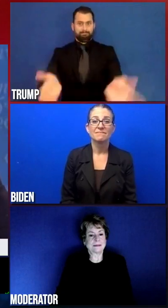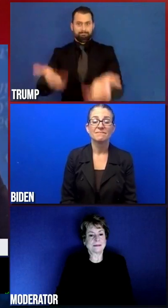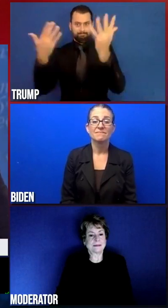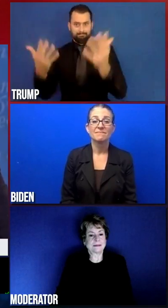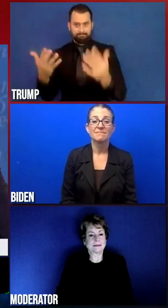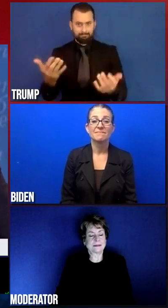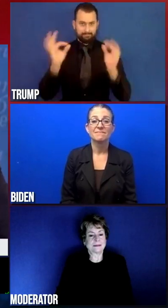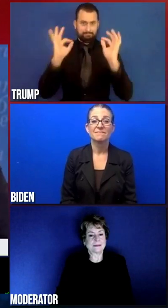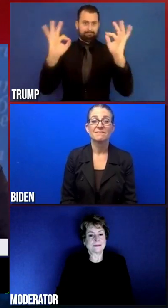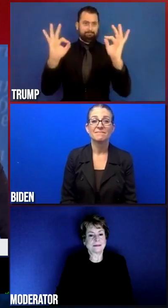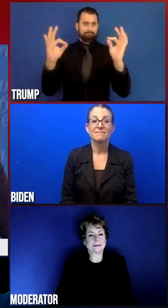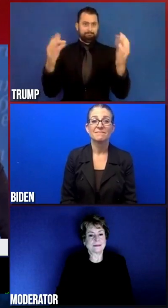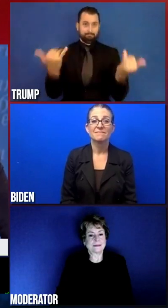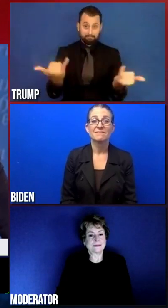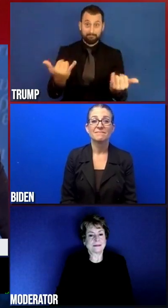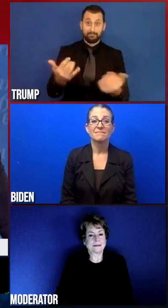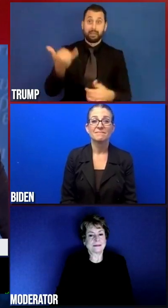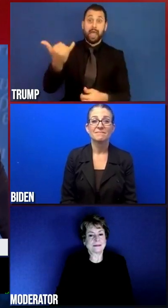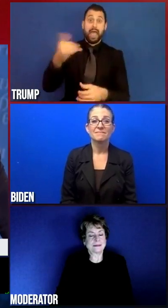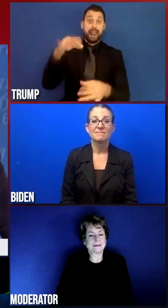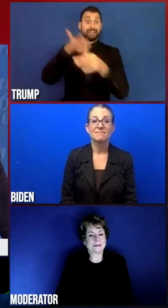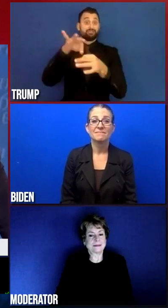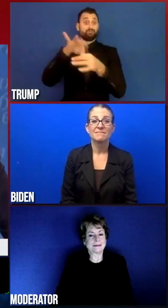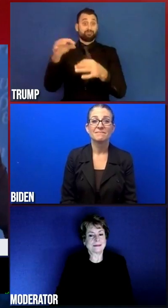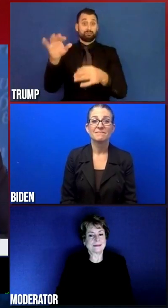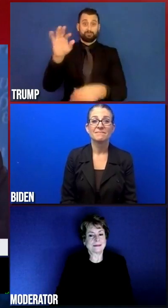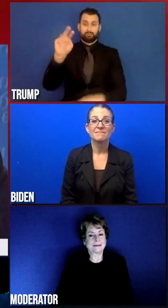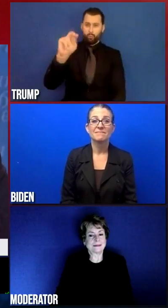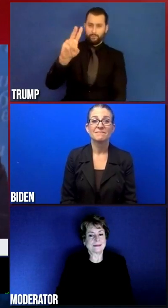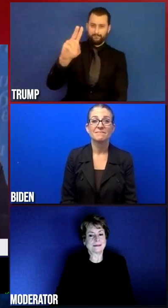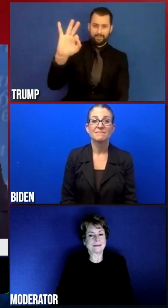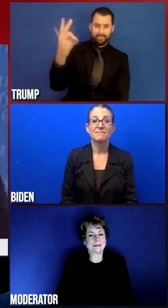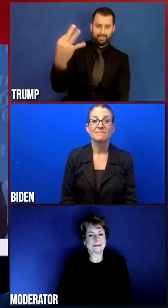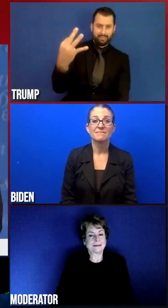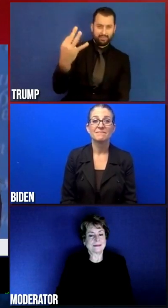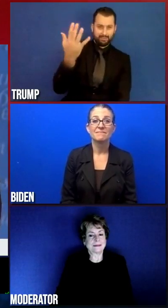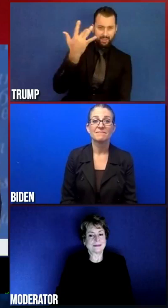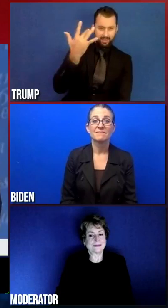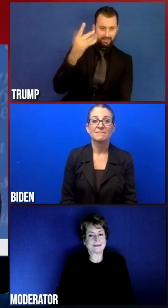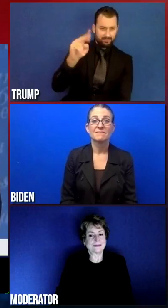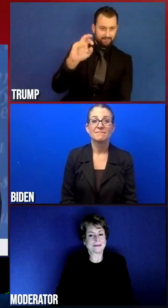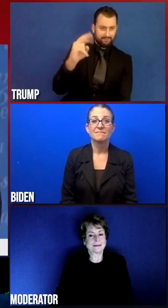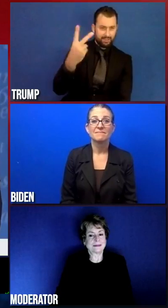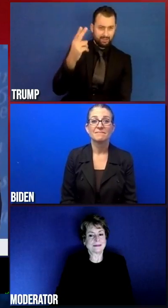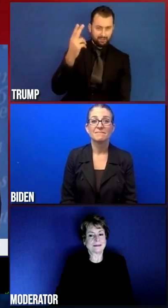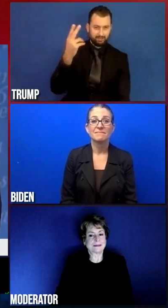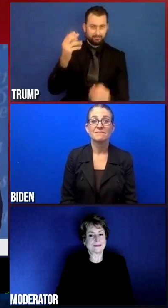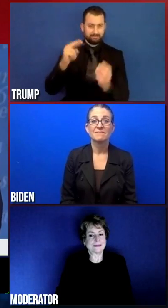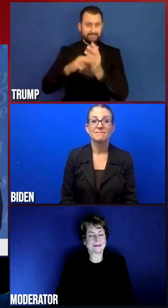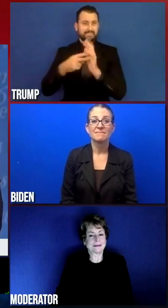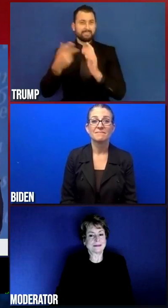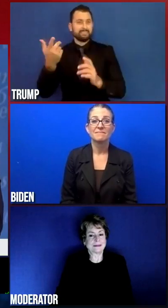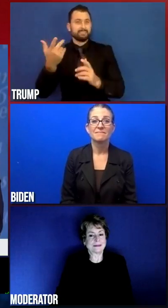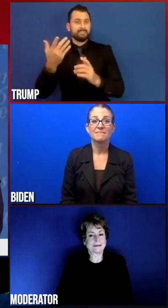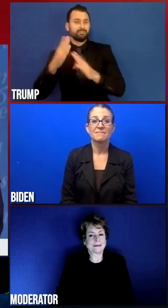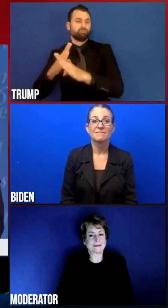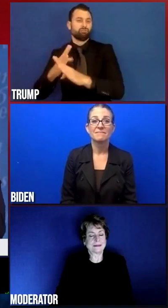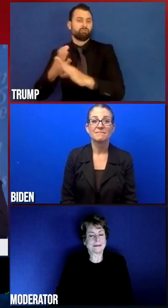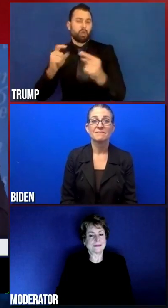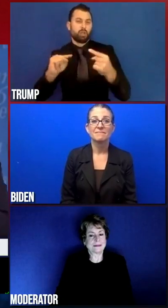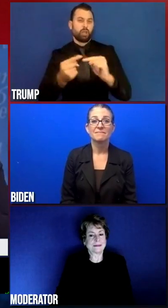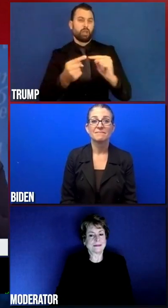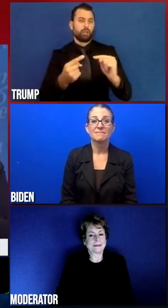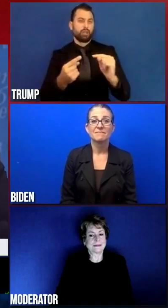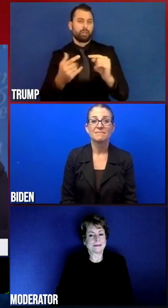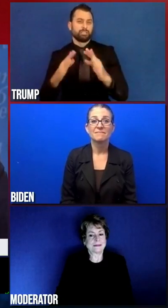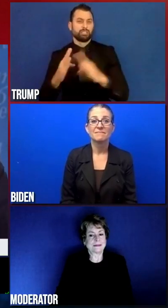by keeping them closed. They're hurting people. People know what to do. They can social distance. They can wash their hands. They can wear masks. They can do